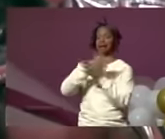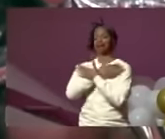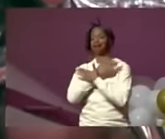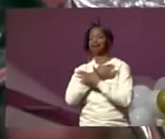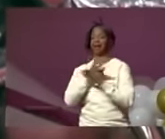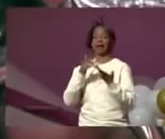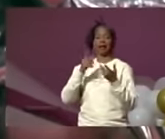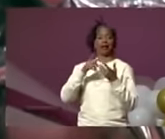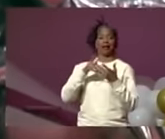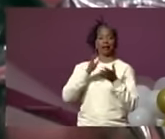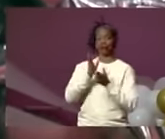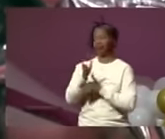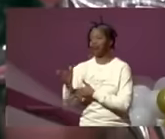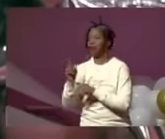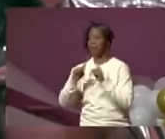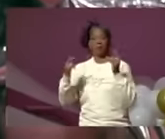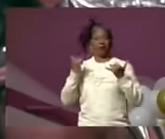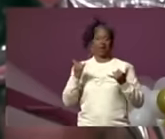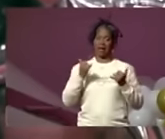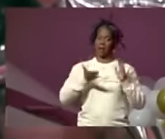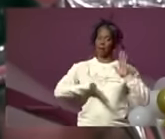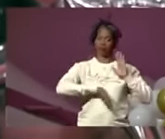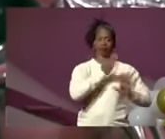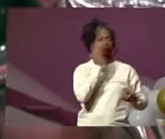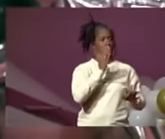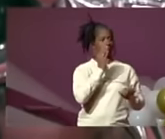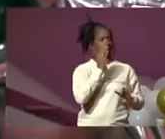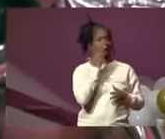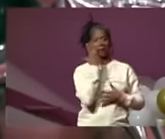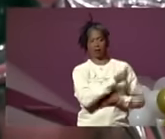I'm going to head out, okay? And so